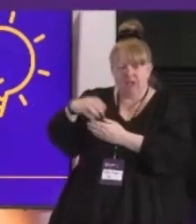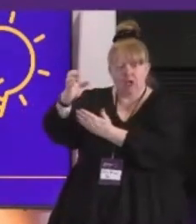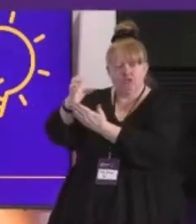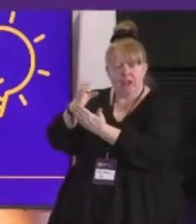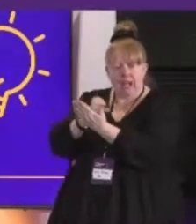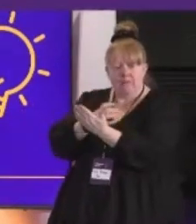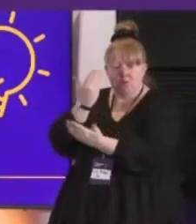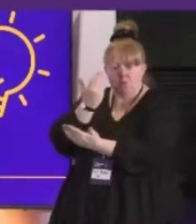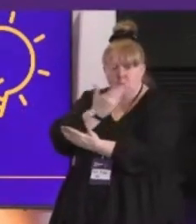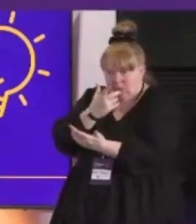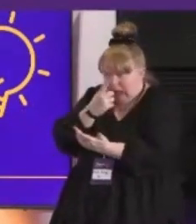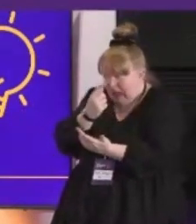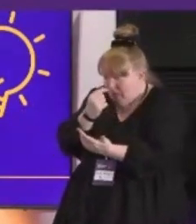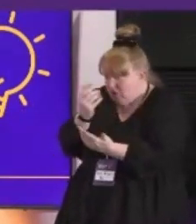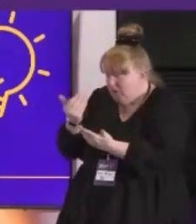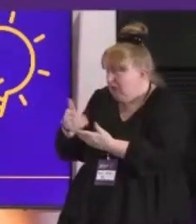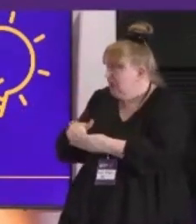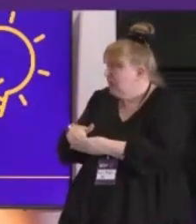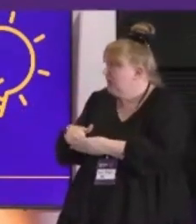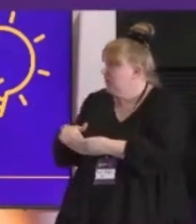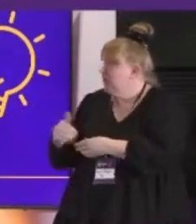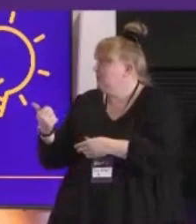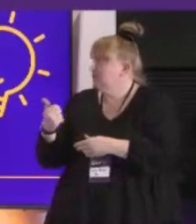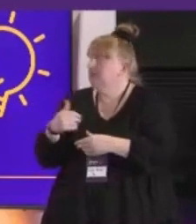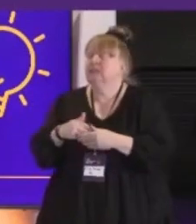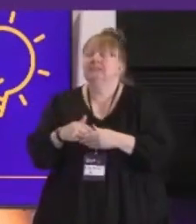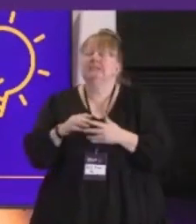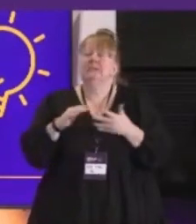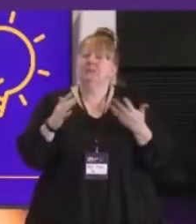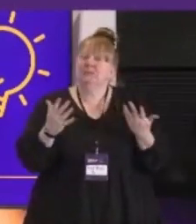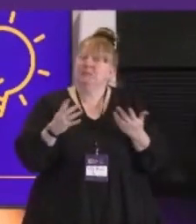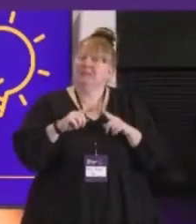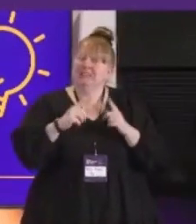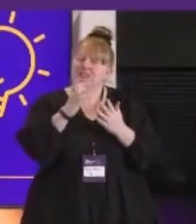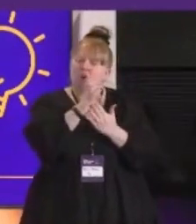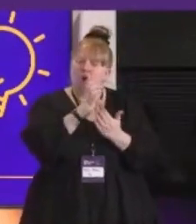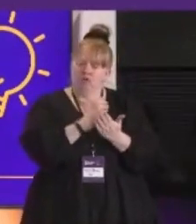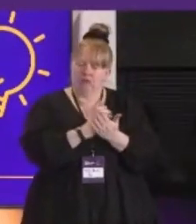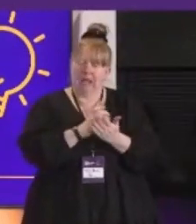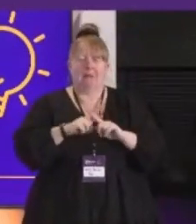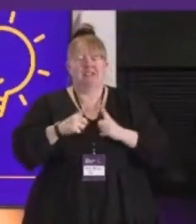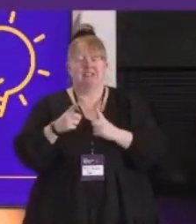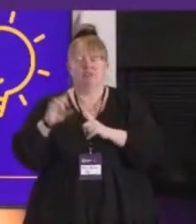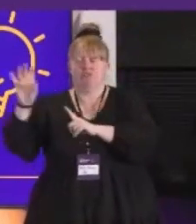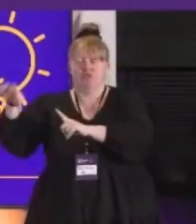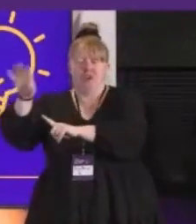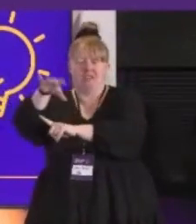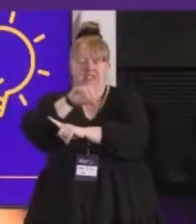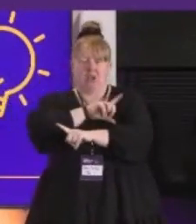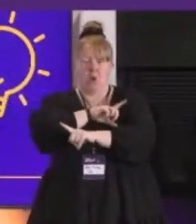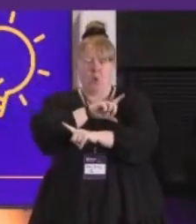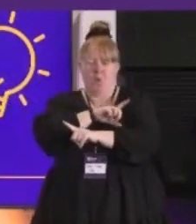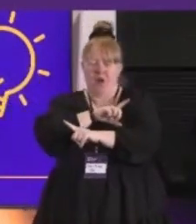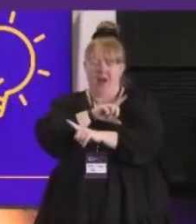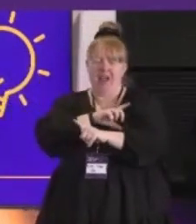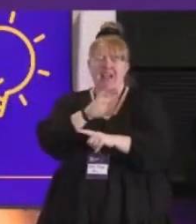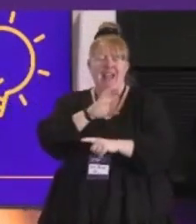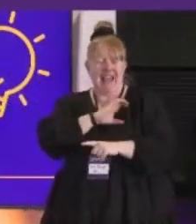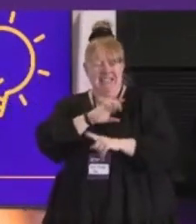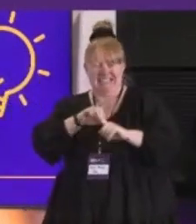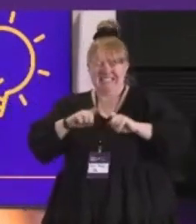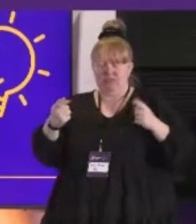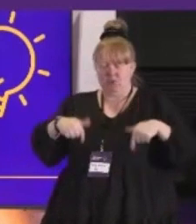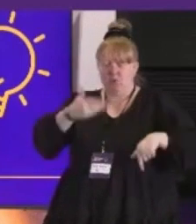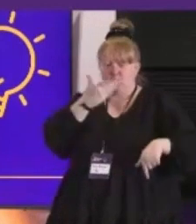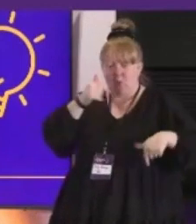of the plan? Yeah, so it is definitely, so different curriculums in different provinces, because we're governed by provinces and territories, have